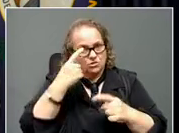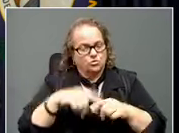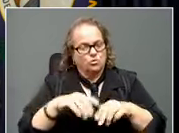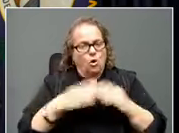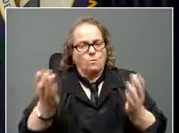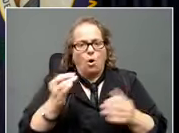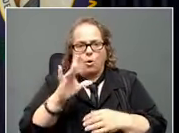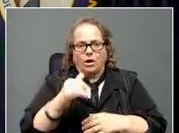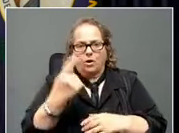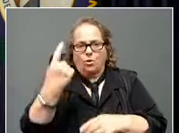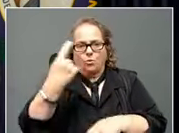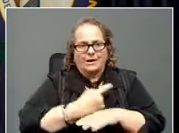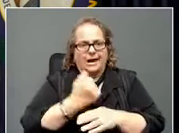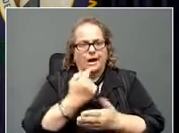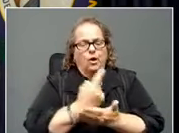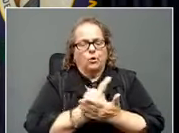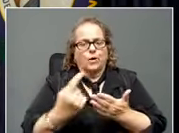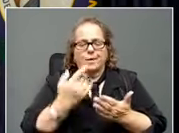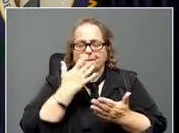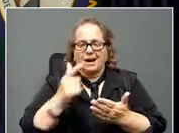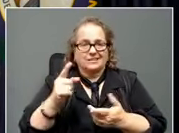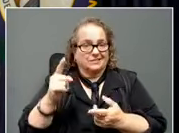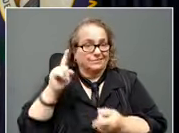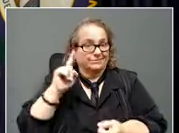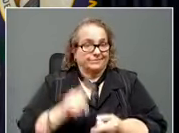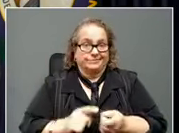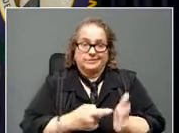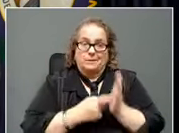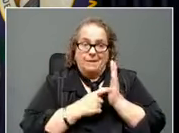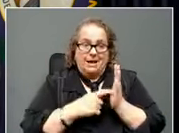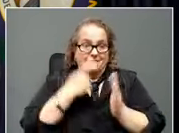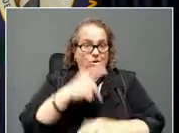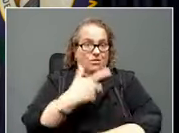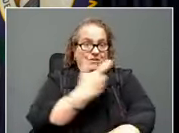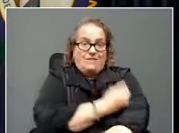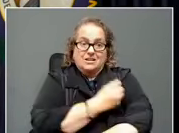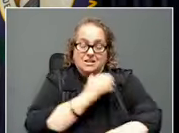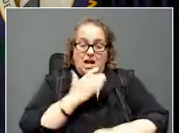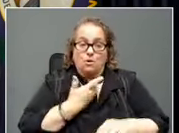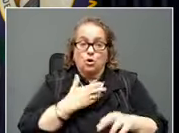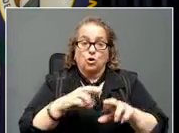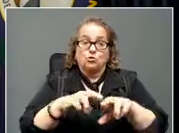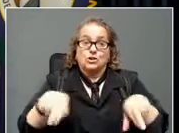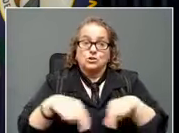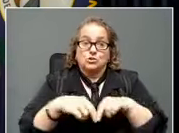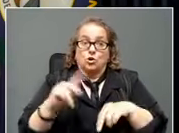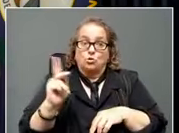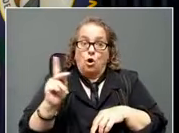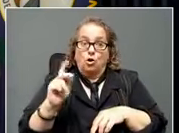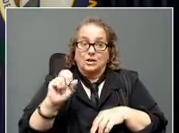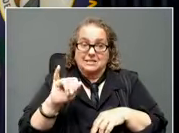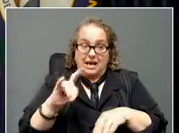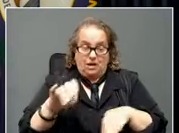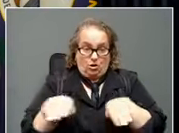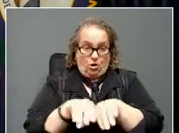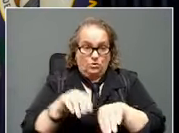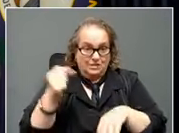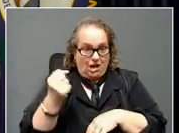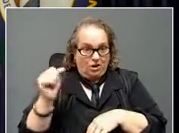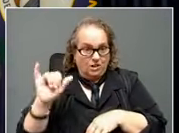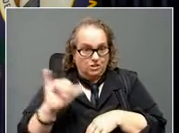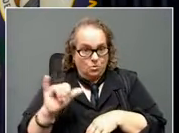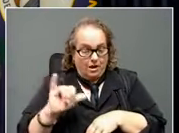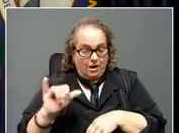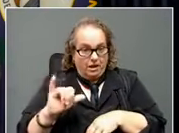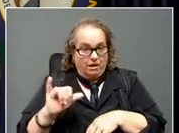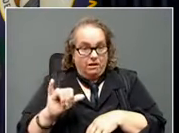in the demand of the vaccine. I know our regional Kroger site closed Saturday as well. Was that for decrease in